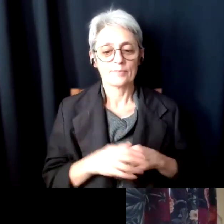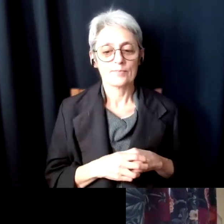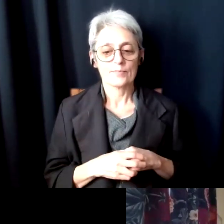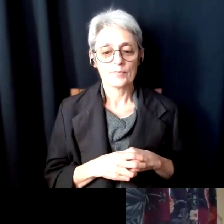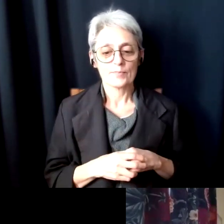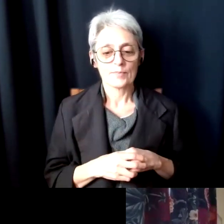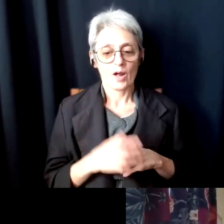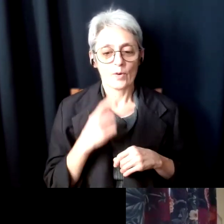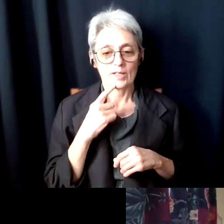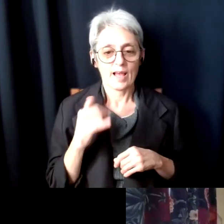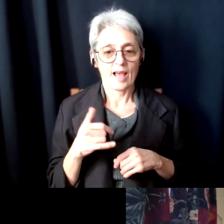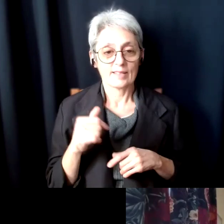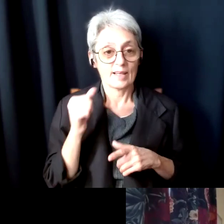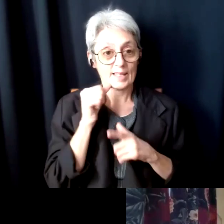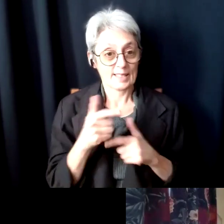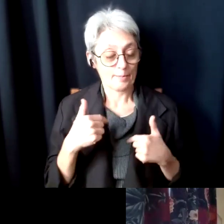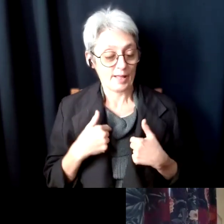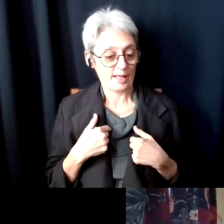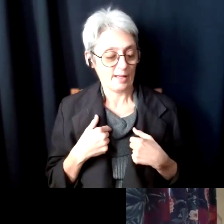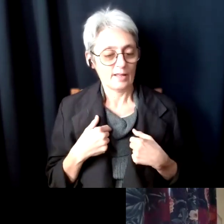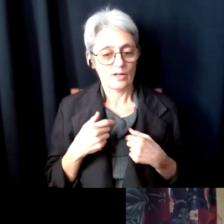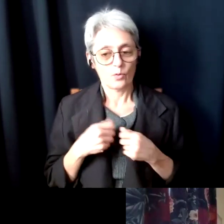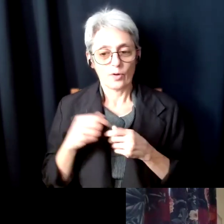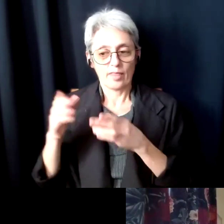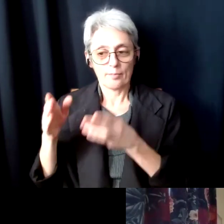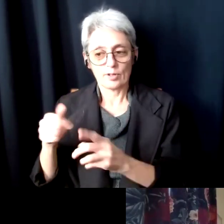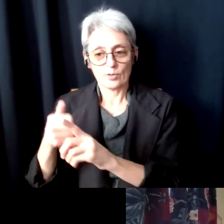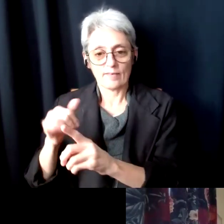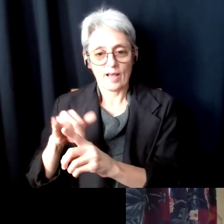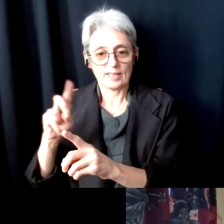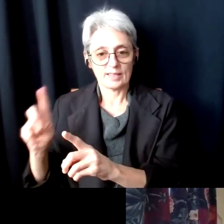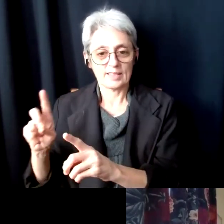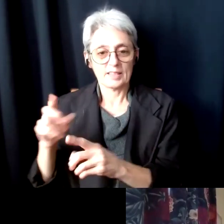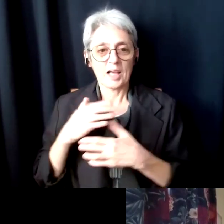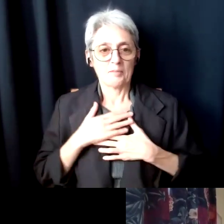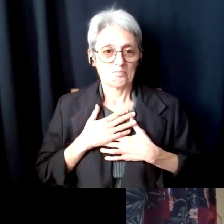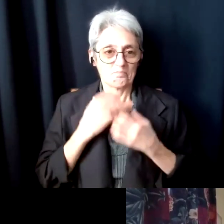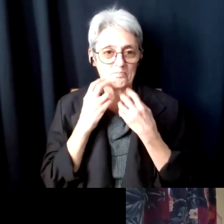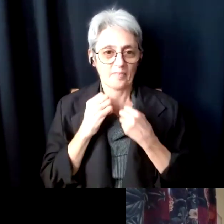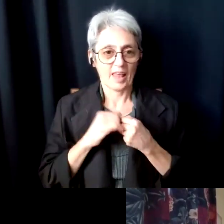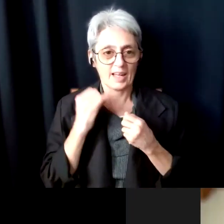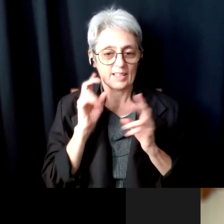as a sibling of someone with IDD, this particular issue is very close to my heart.